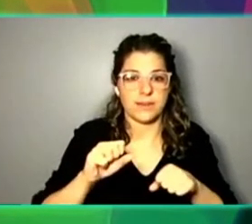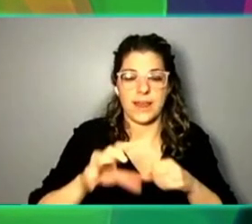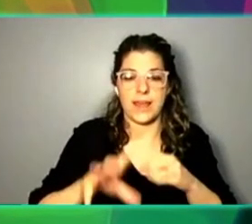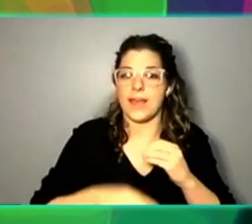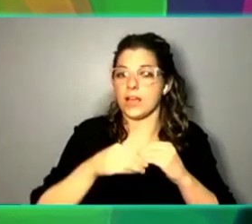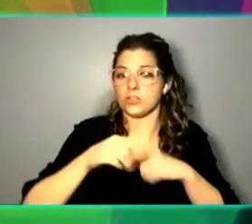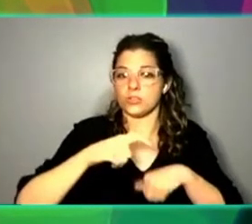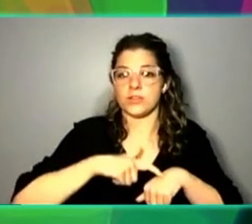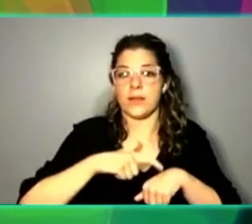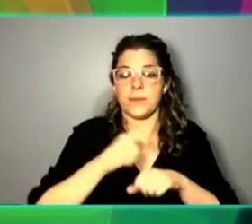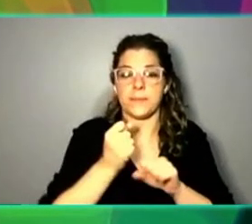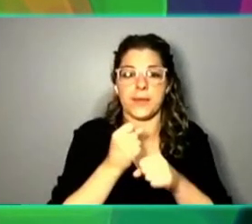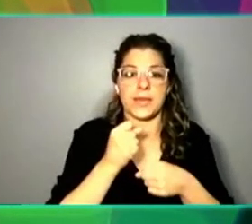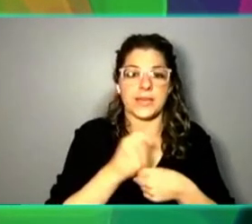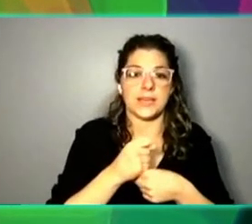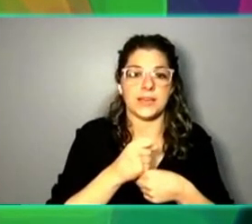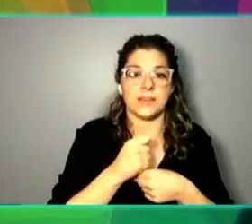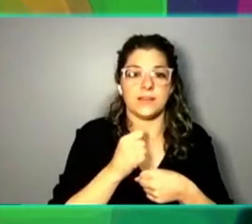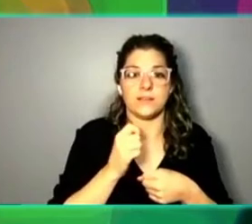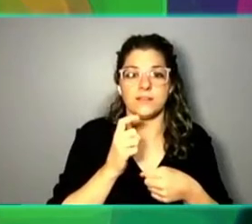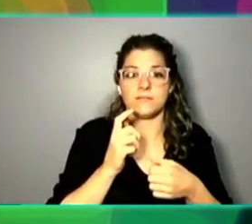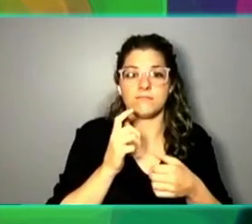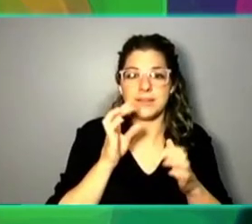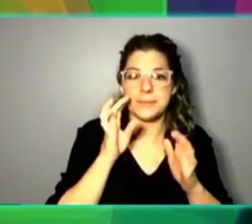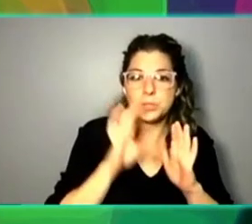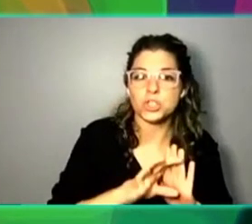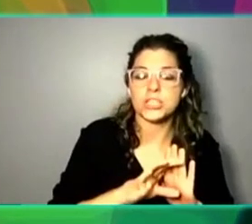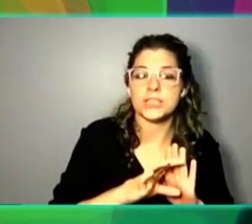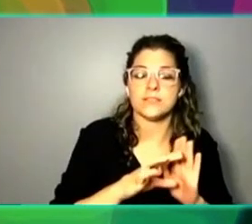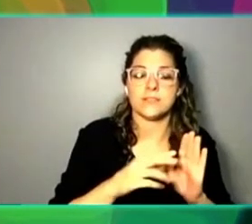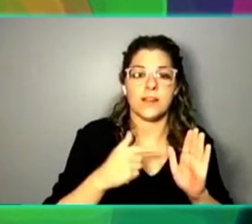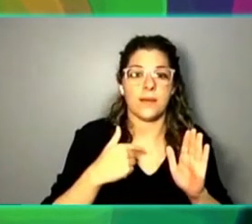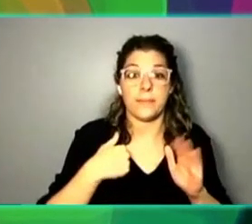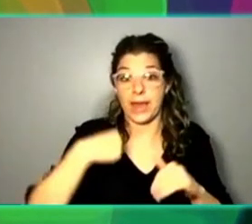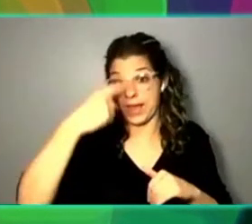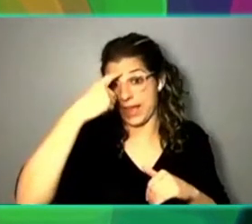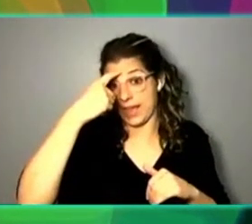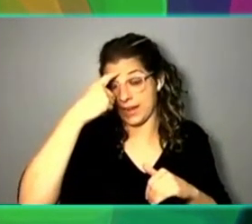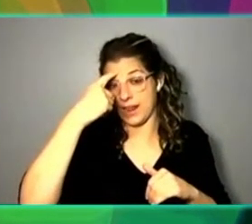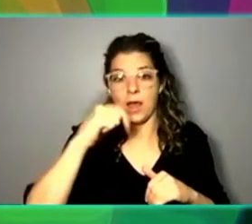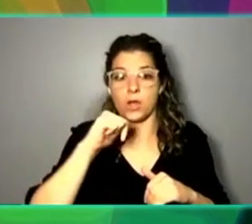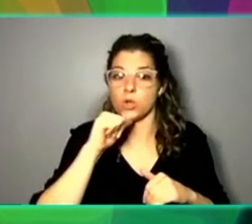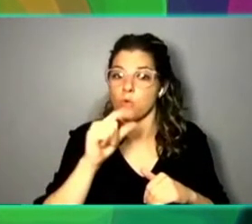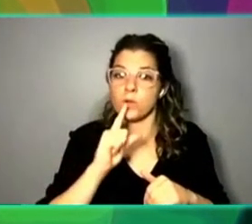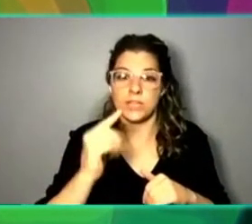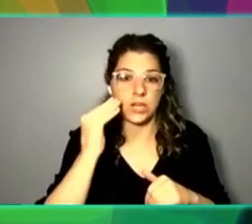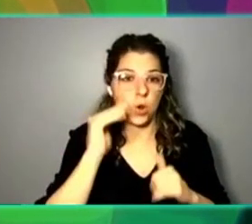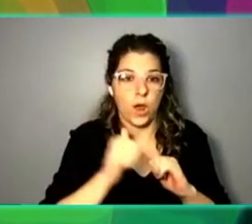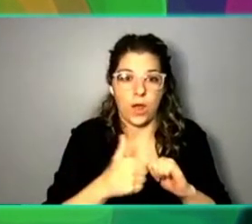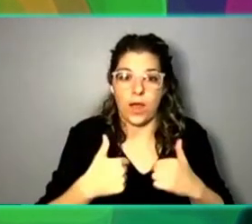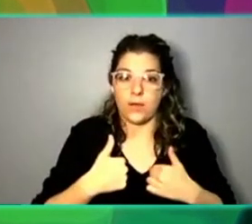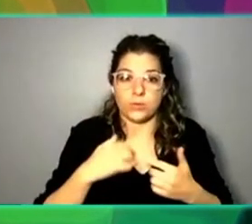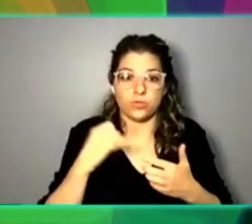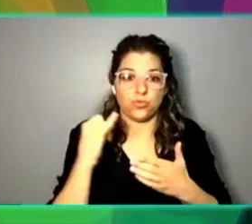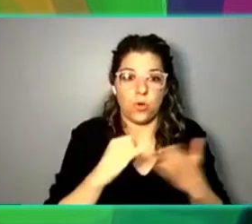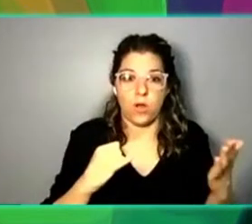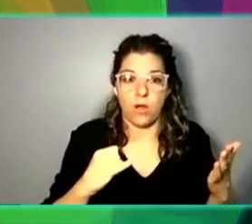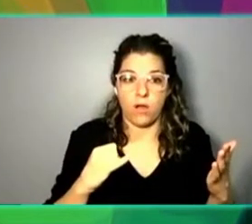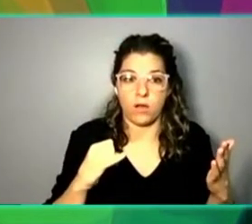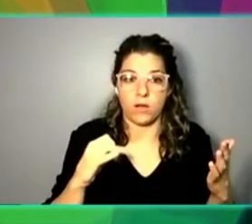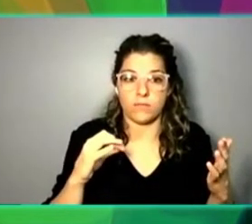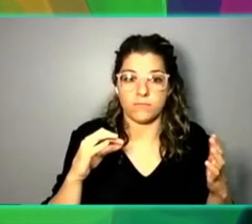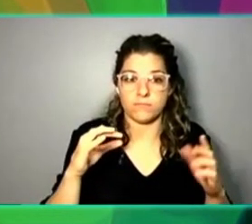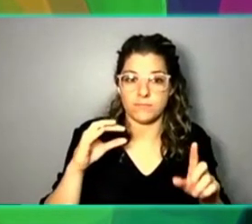time making folders of reference images. If I in my head don't really know how I would draw a